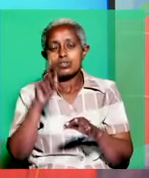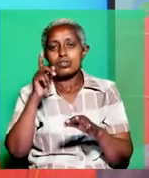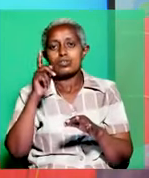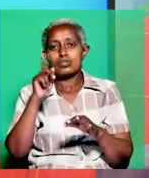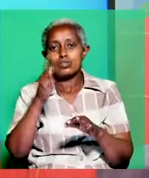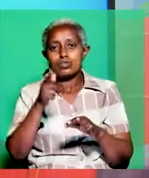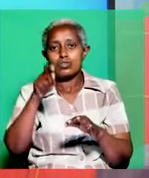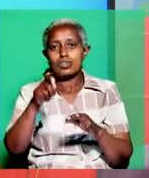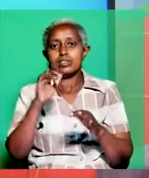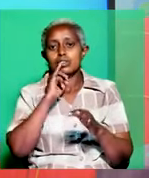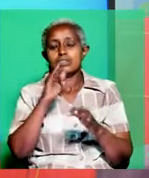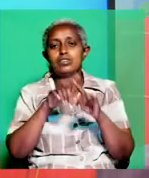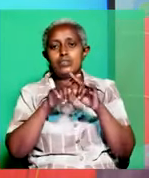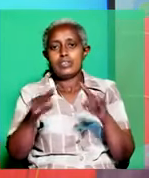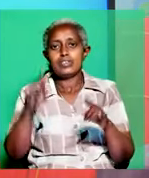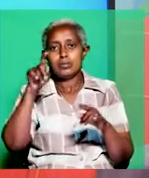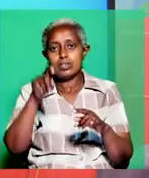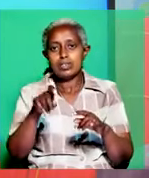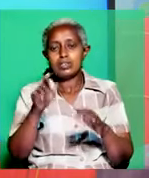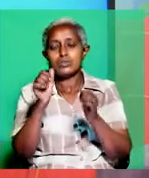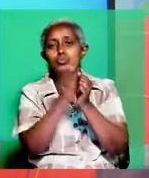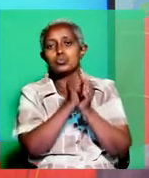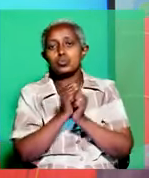differentiable at x with